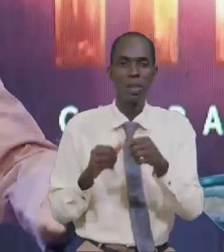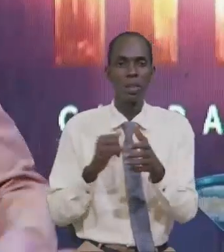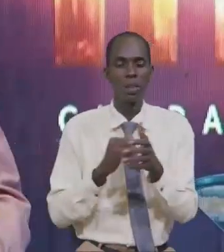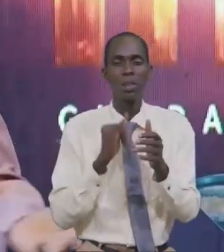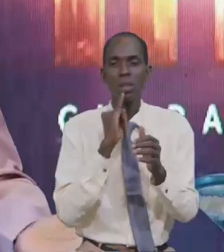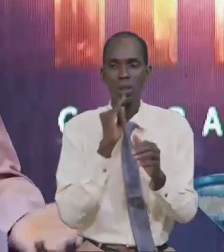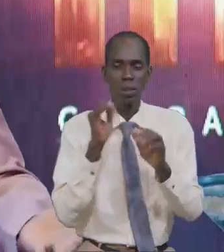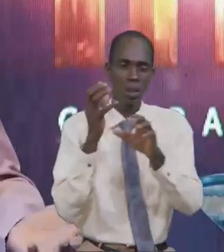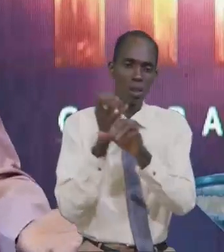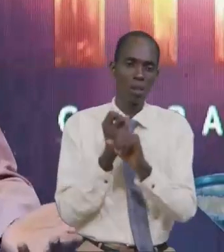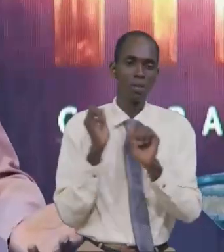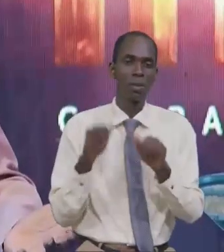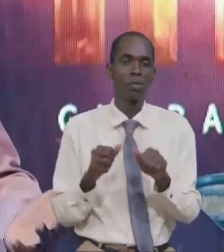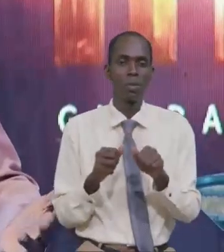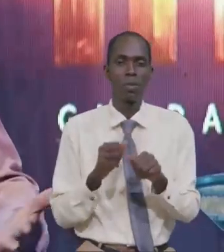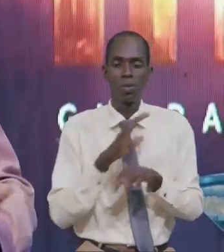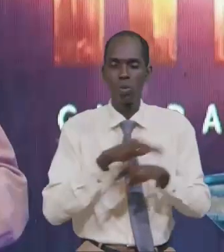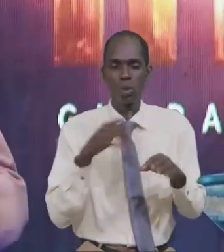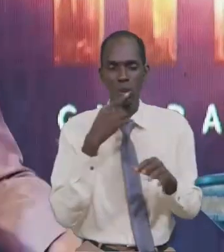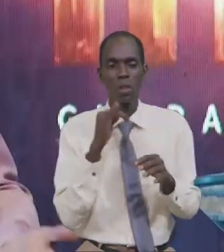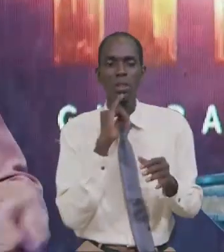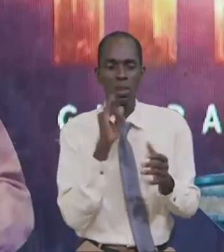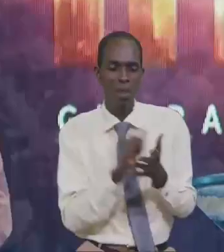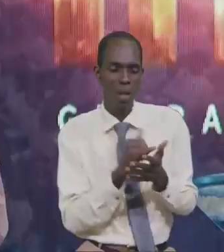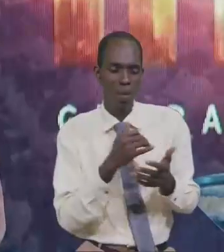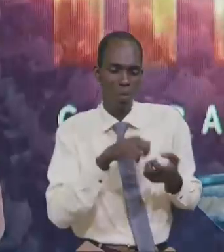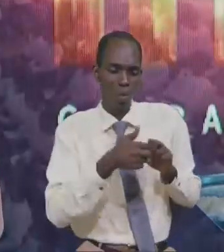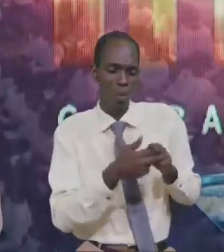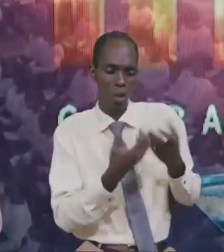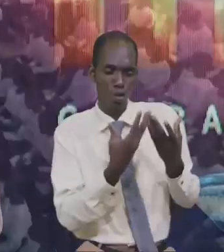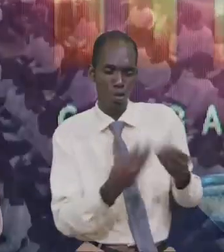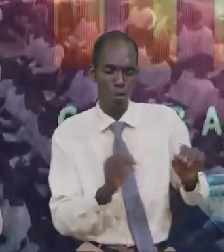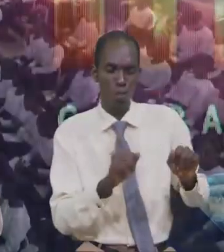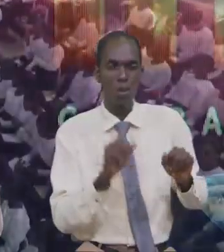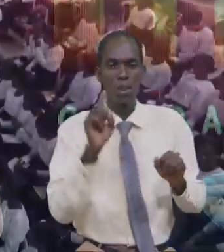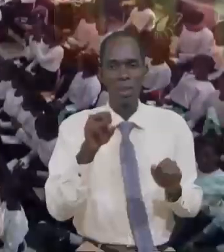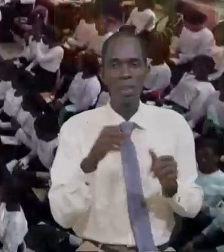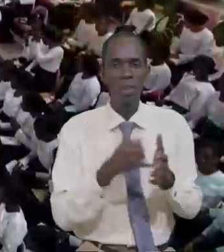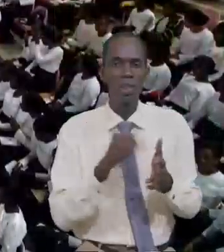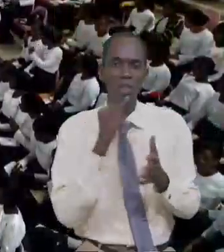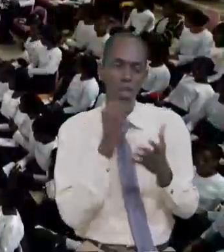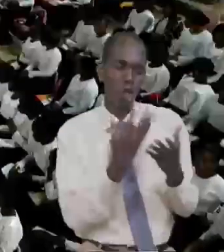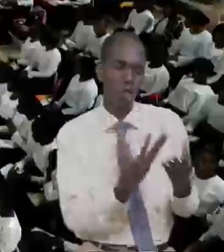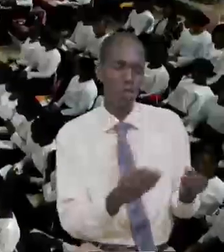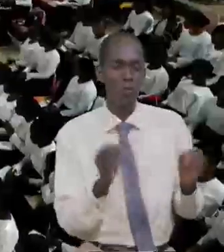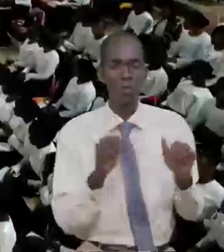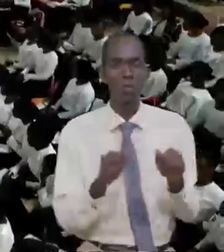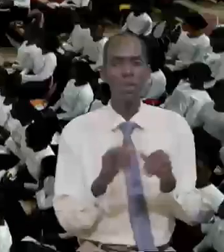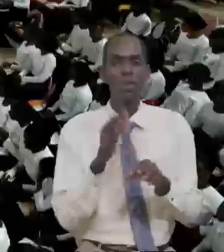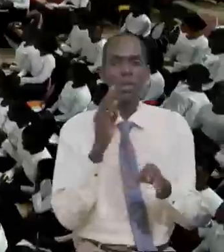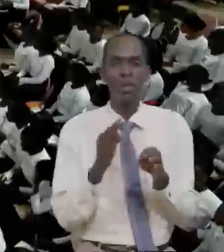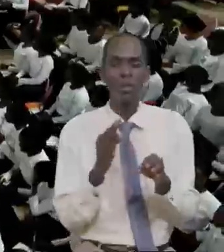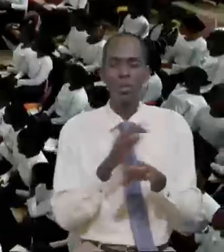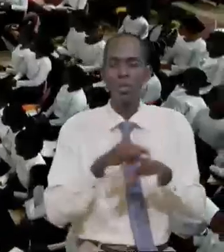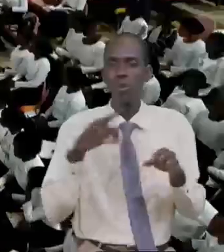say, is this circumstance, is this conquerable? It's conquerable. You are going to be